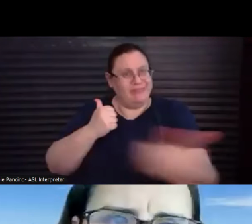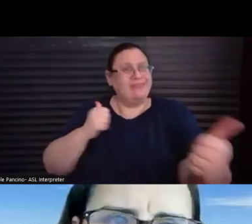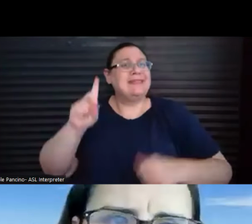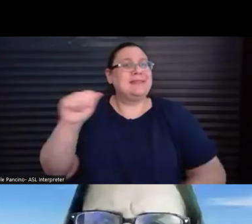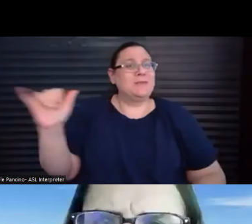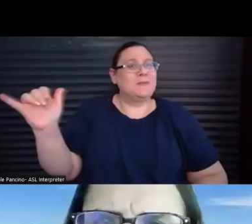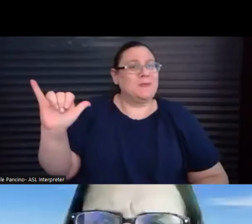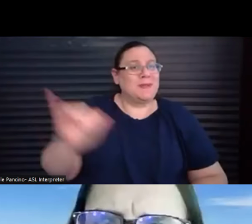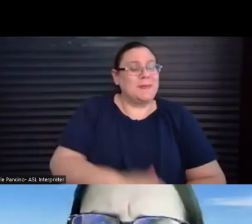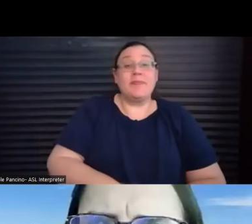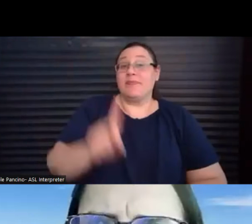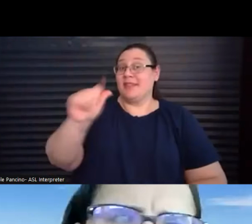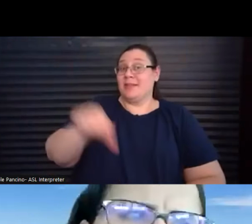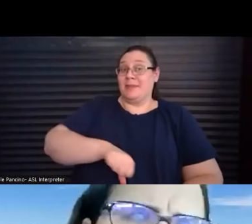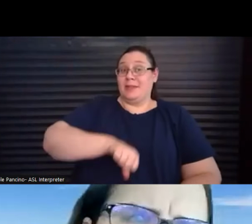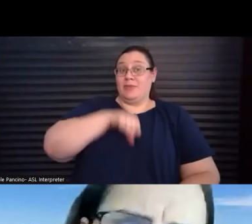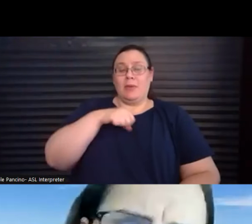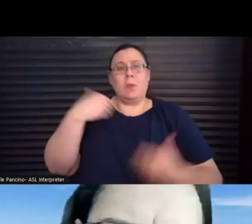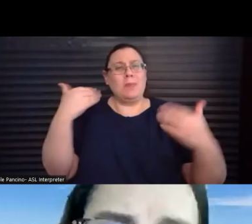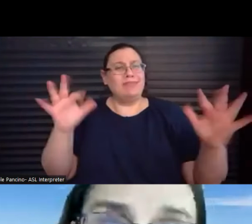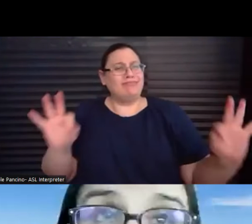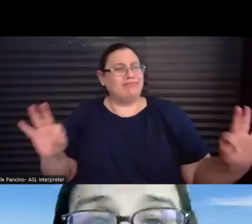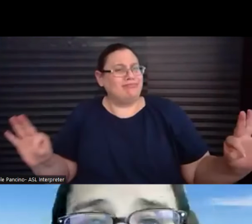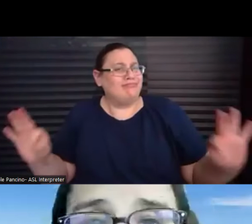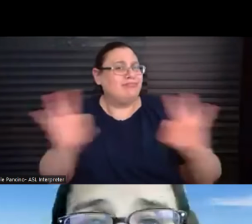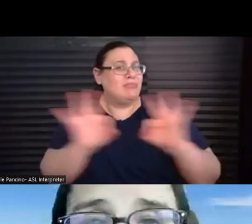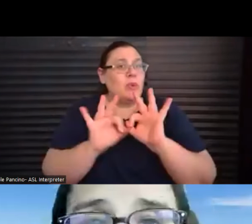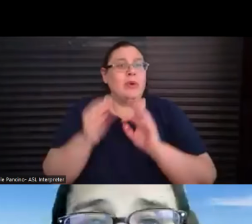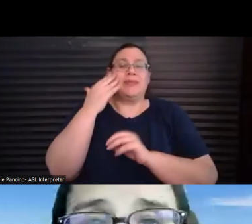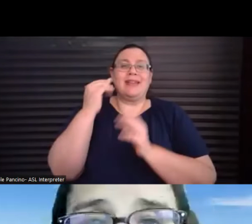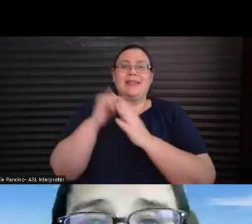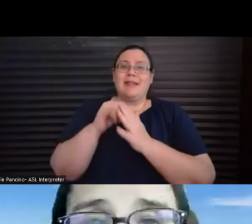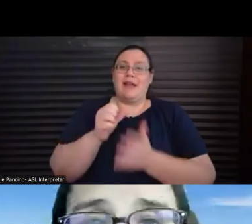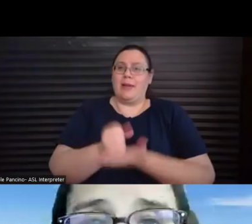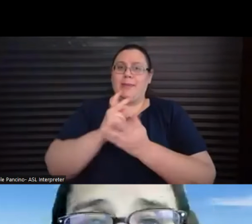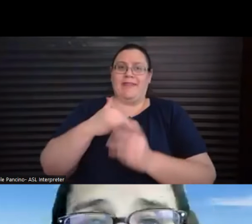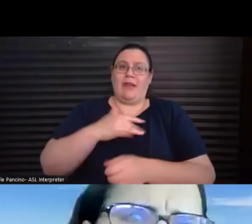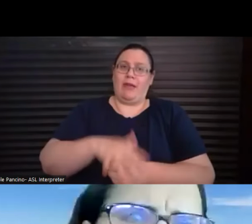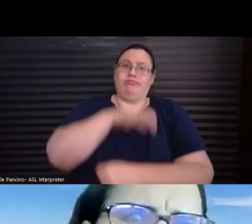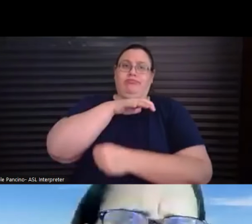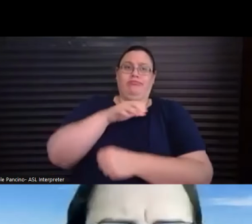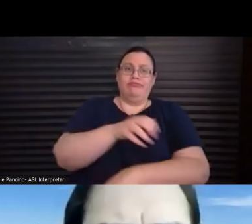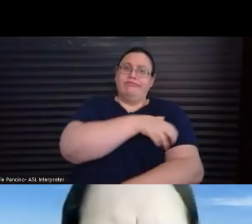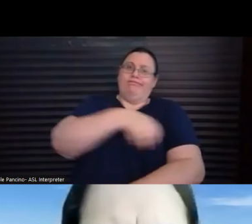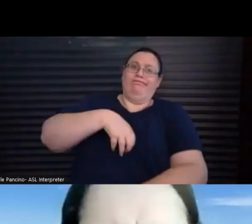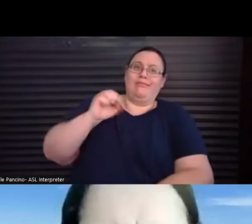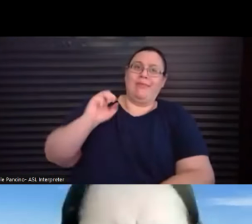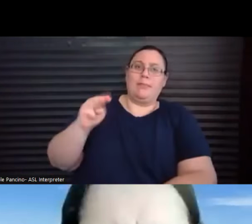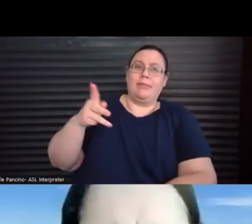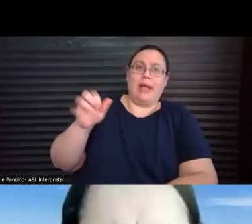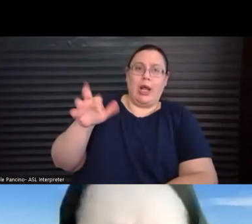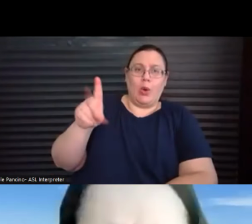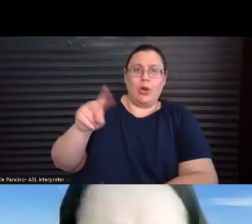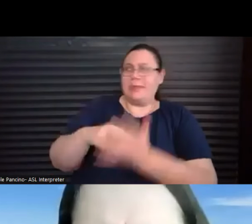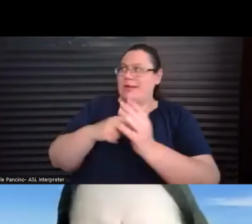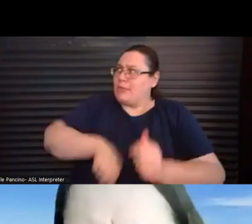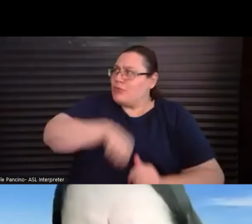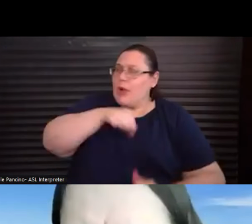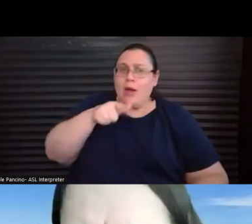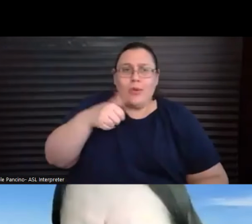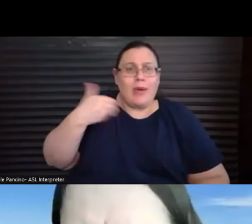Disability pride is incredibly important because it is empowering. It's about being proud of who I am and all